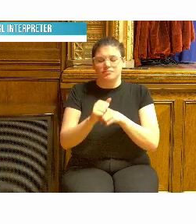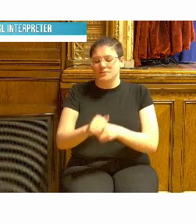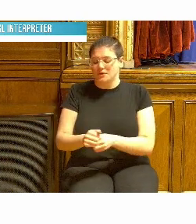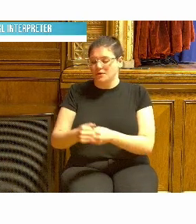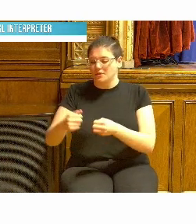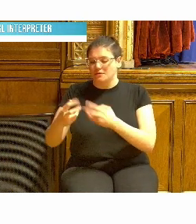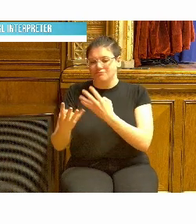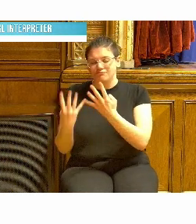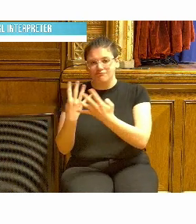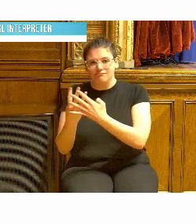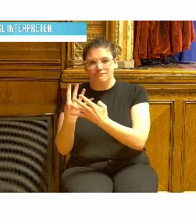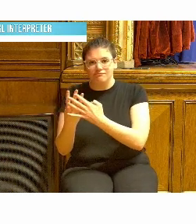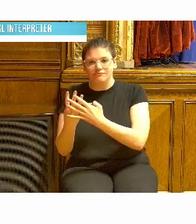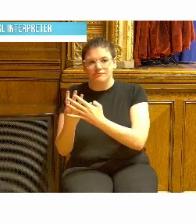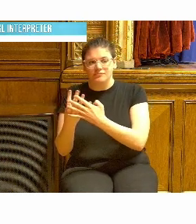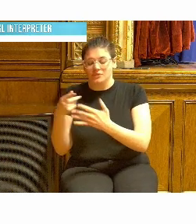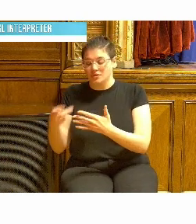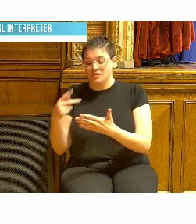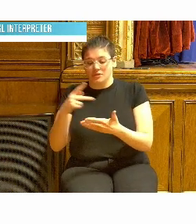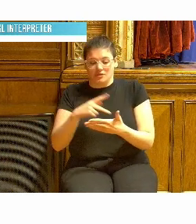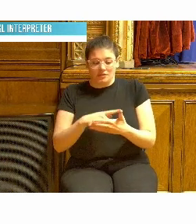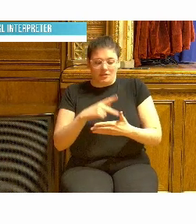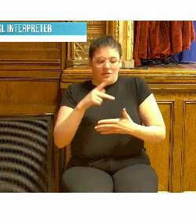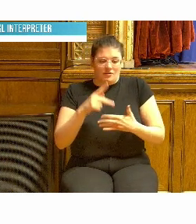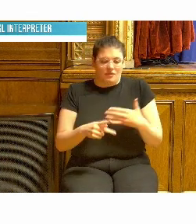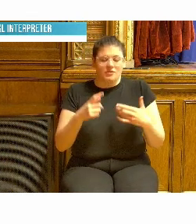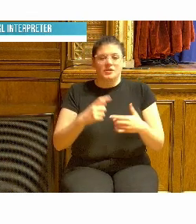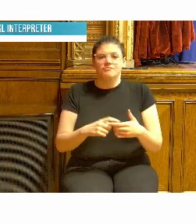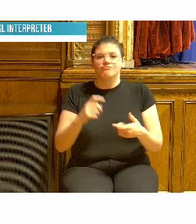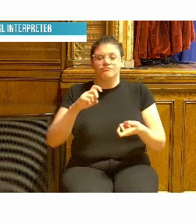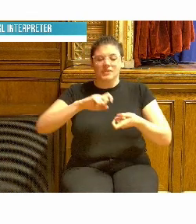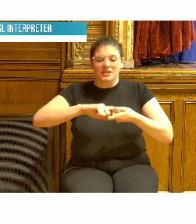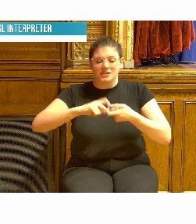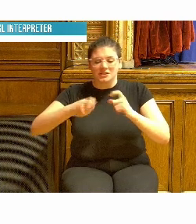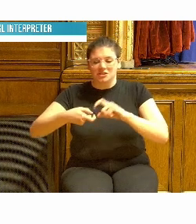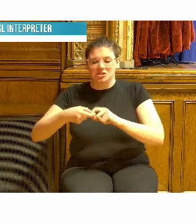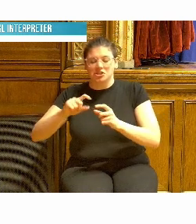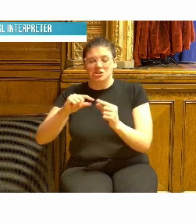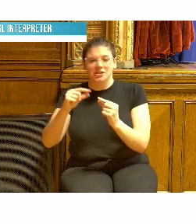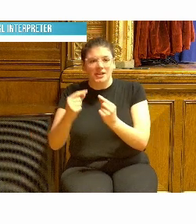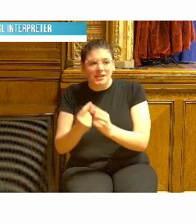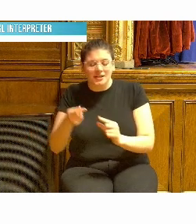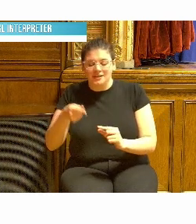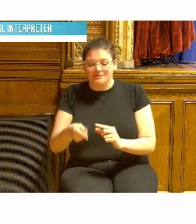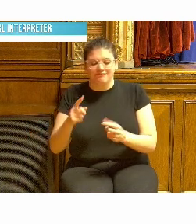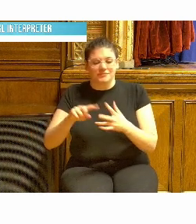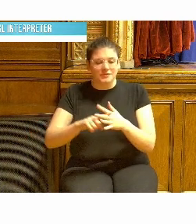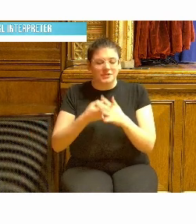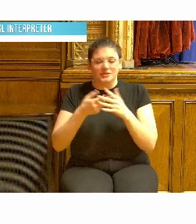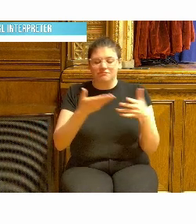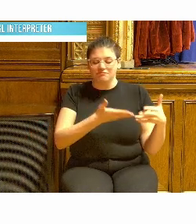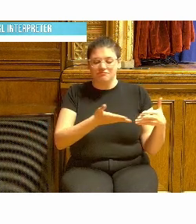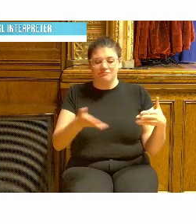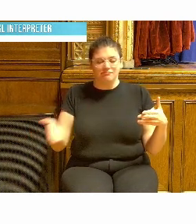was immediately instituted. Chains gangs were instituted. And